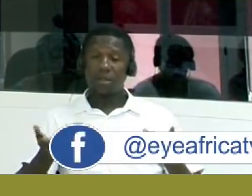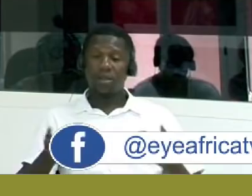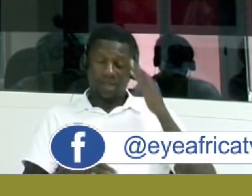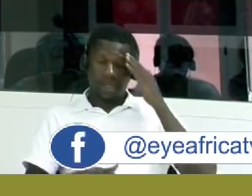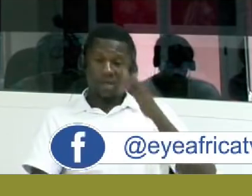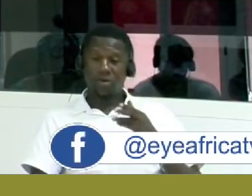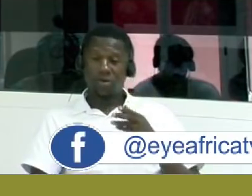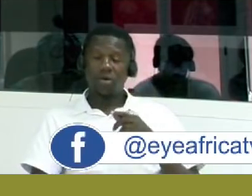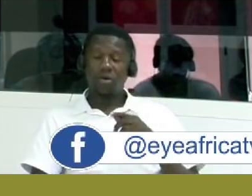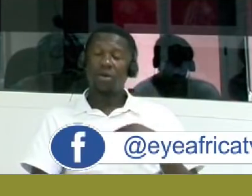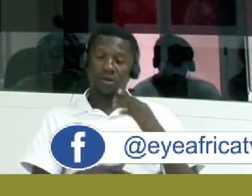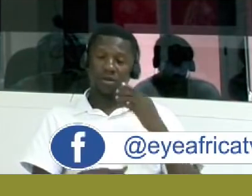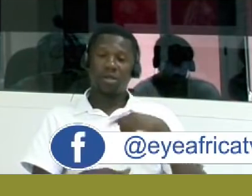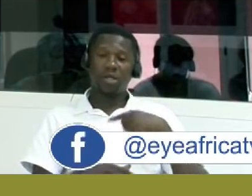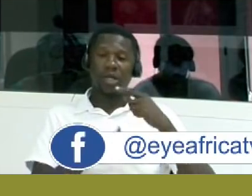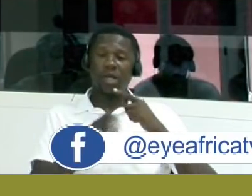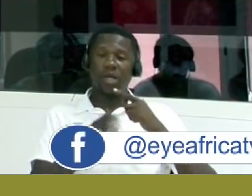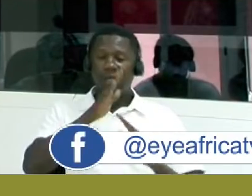Less than